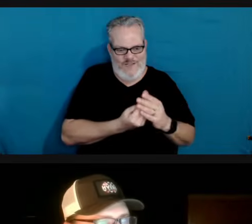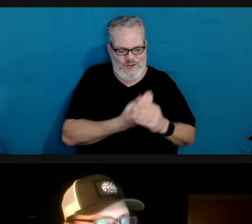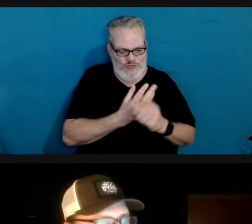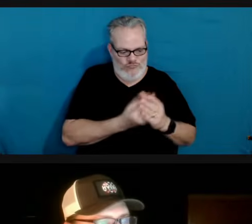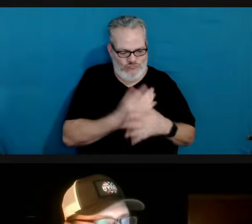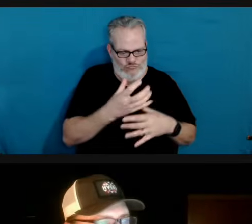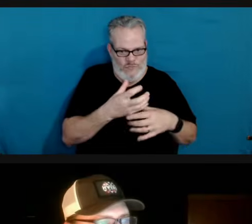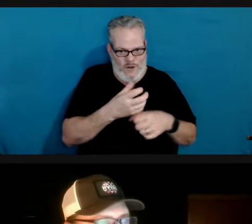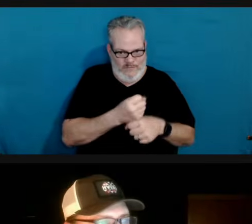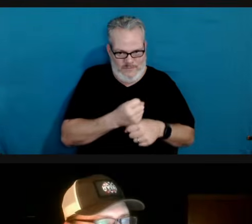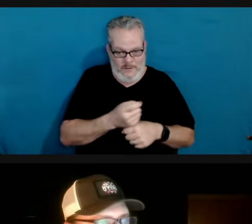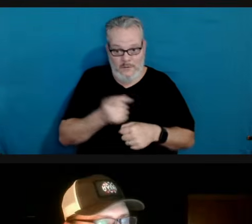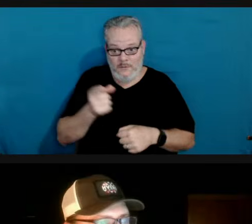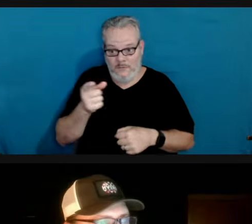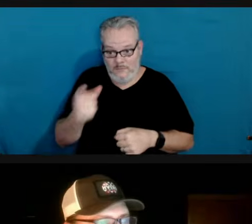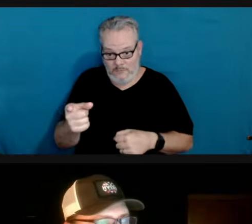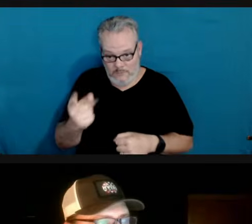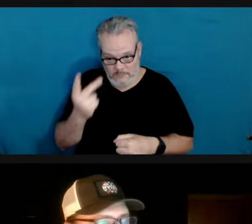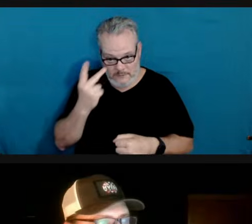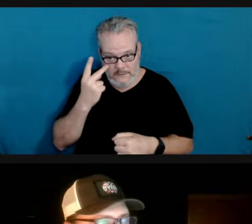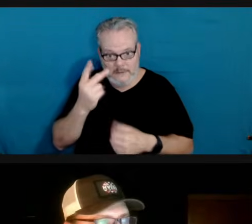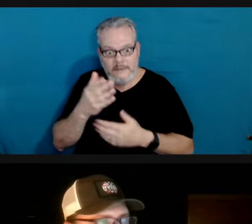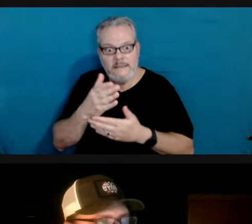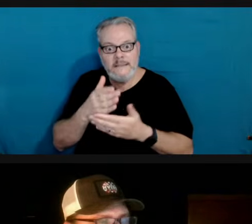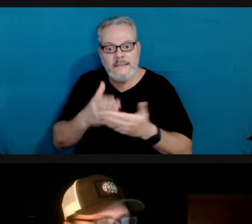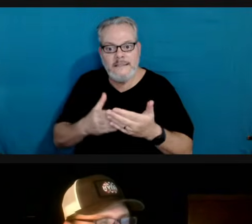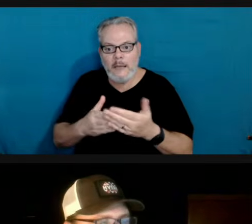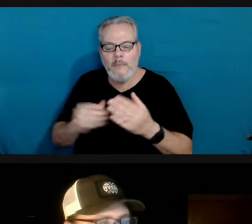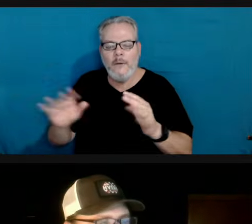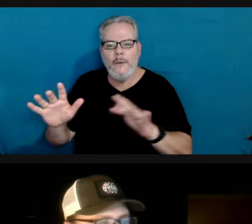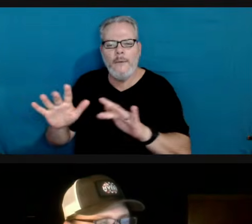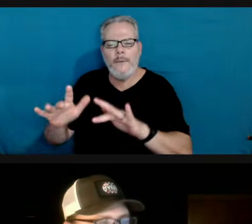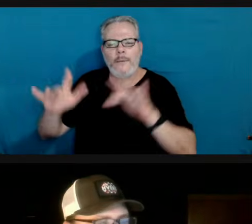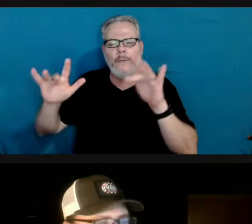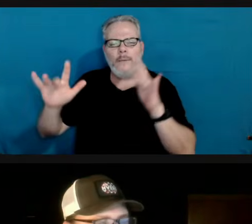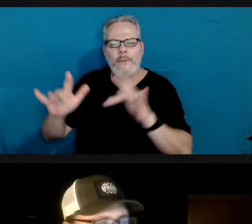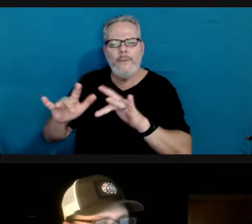were seeing some intermittent glow from the south vent,